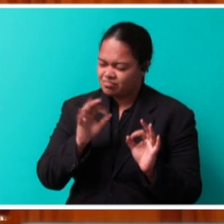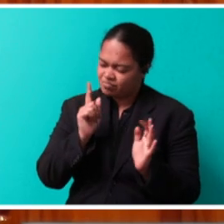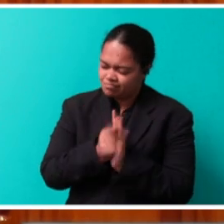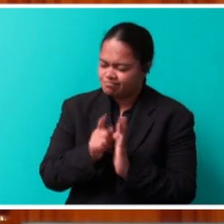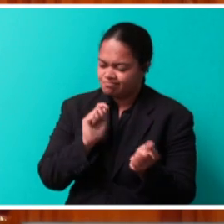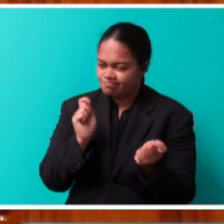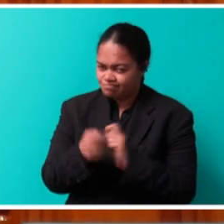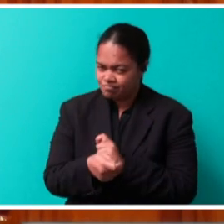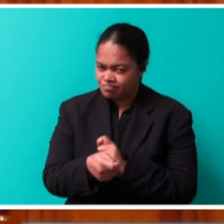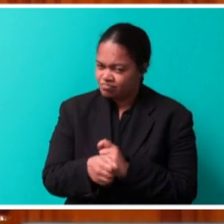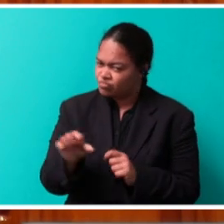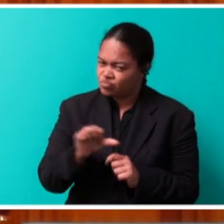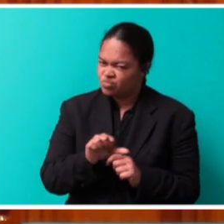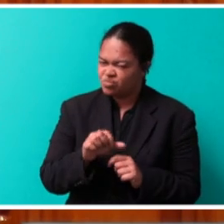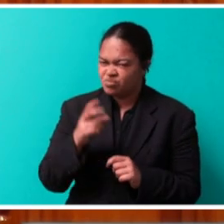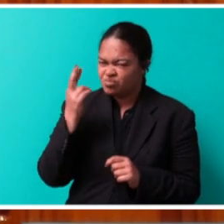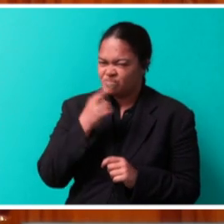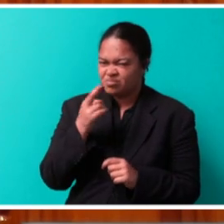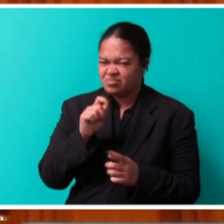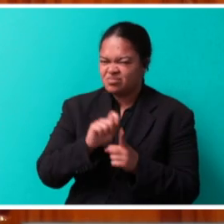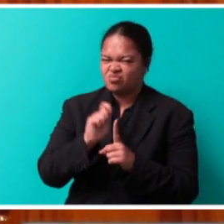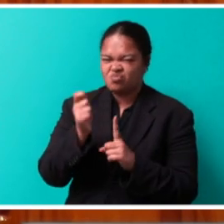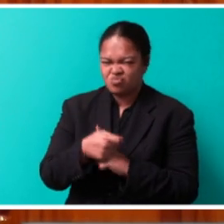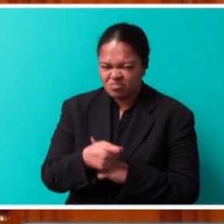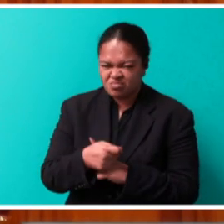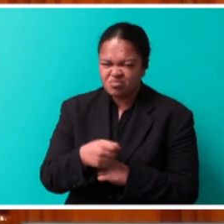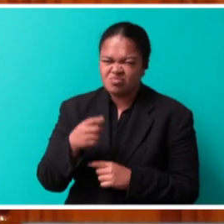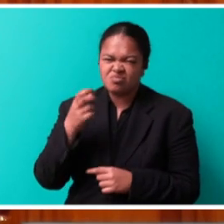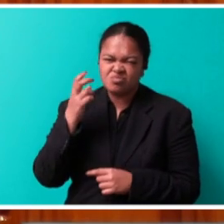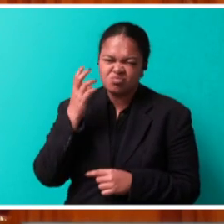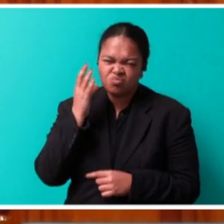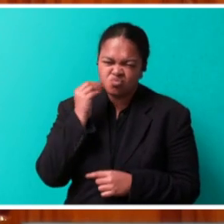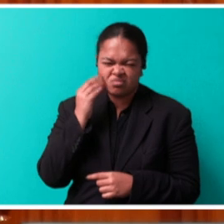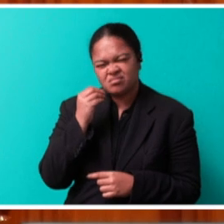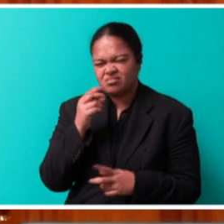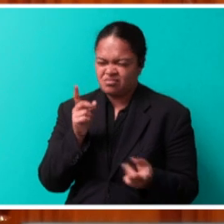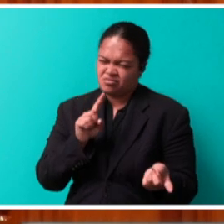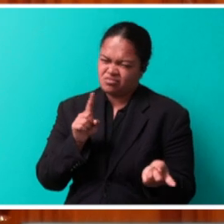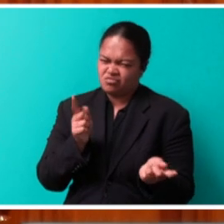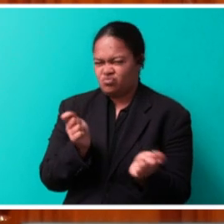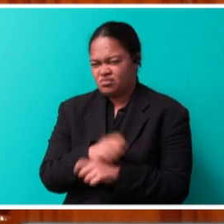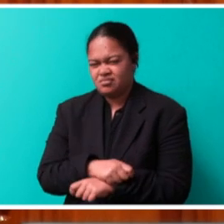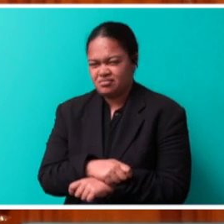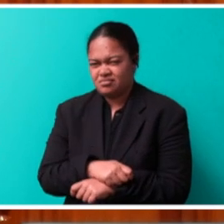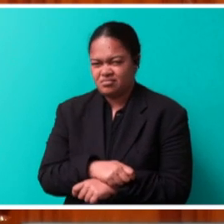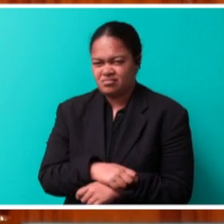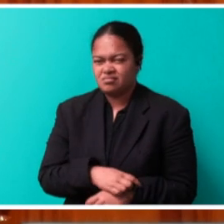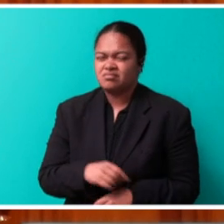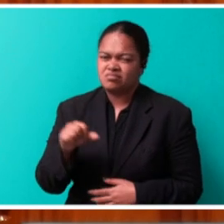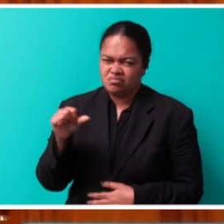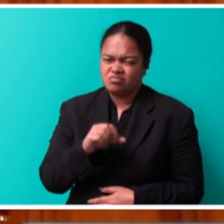must move away from the traditional raw sugar-only model and embrace an